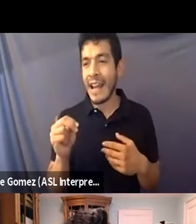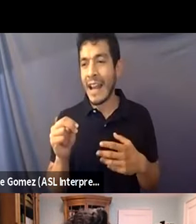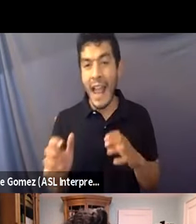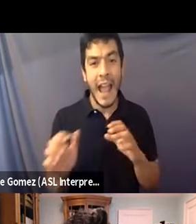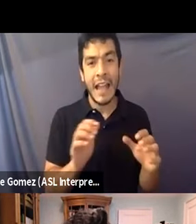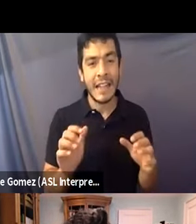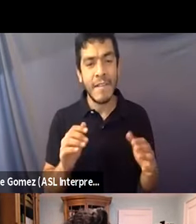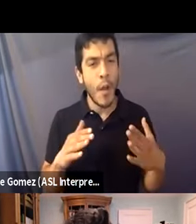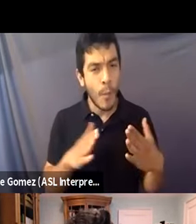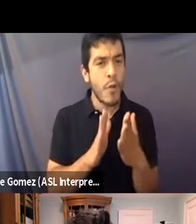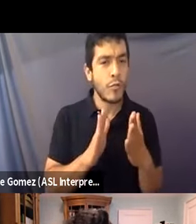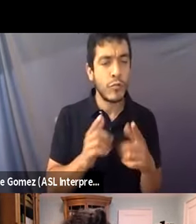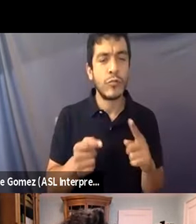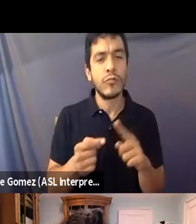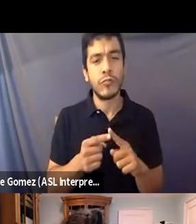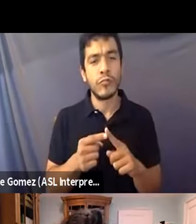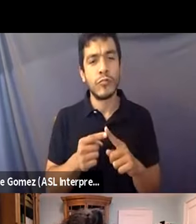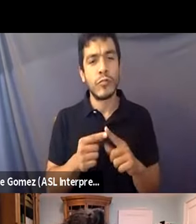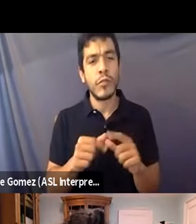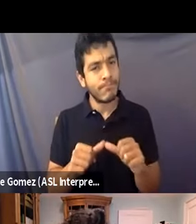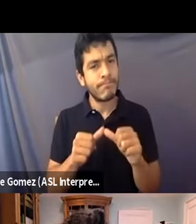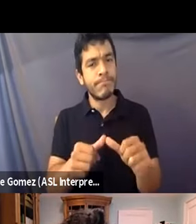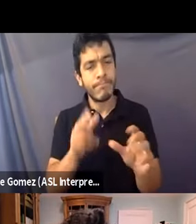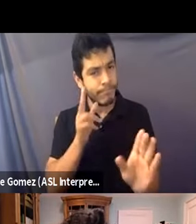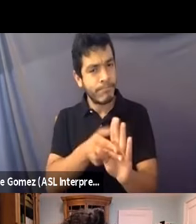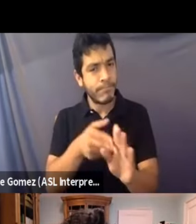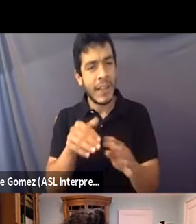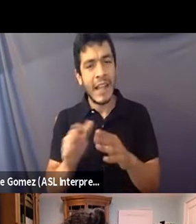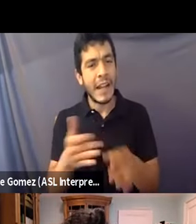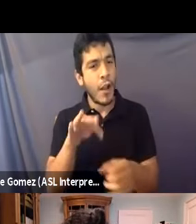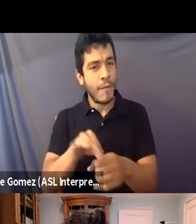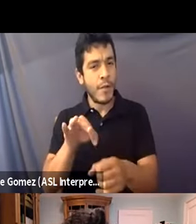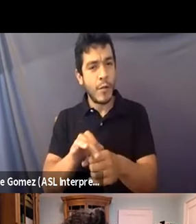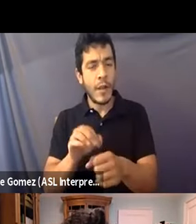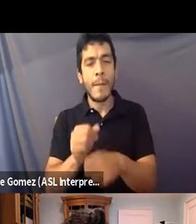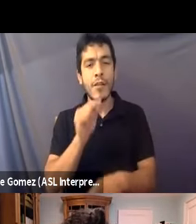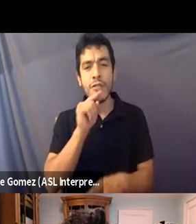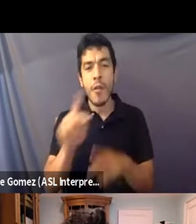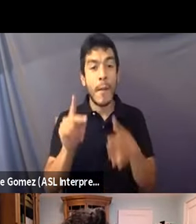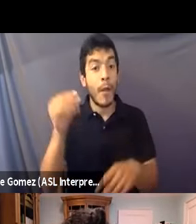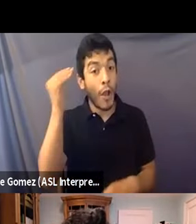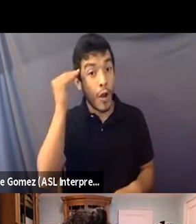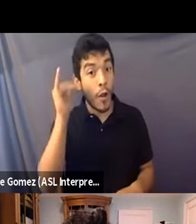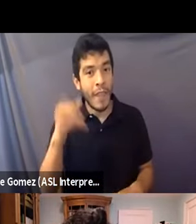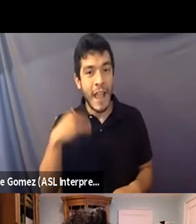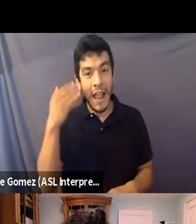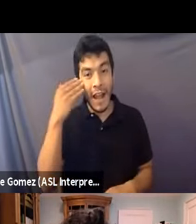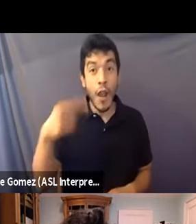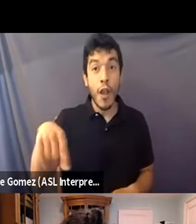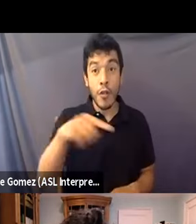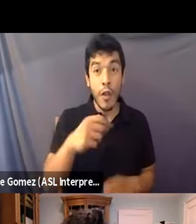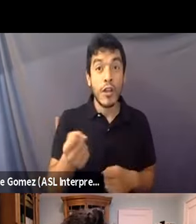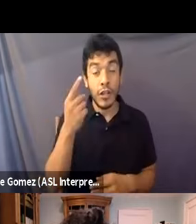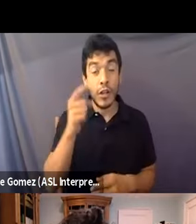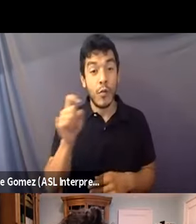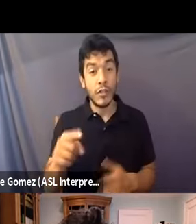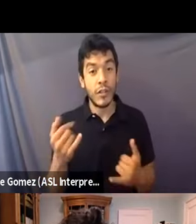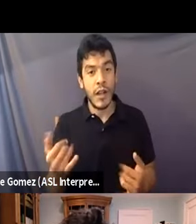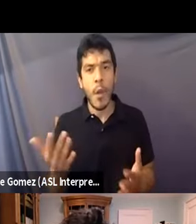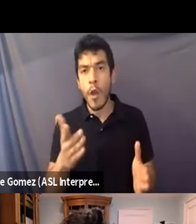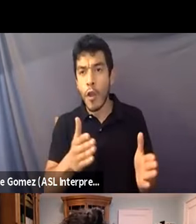to participating in our elections that folks know that I know y'all are getting the questions now. What are our plans for